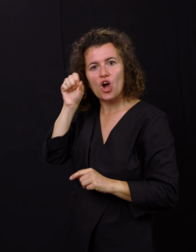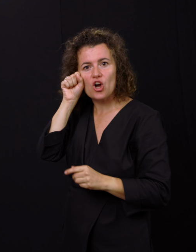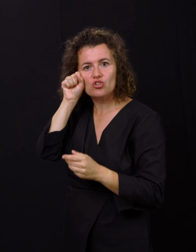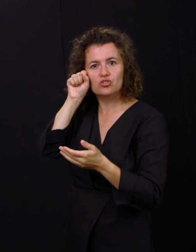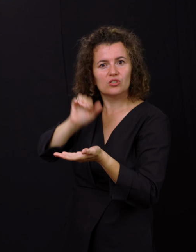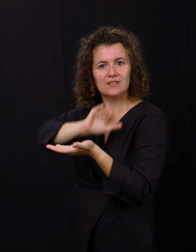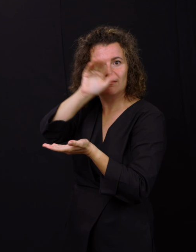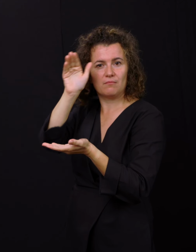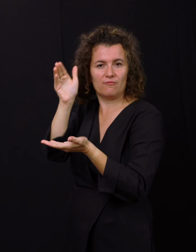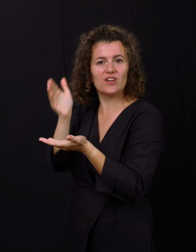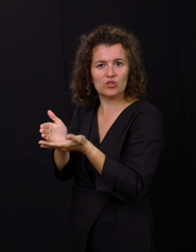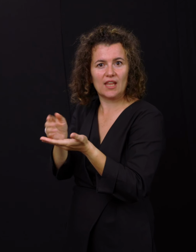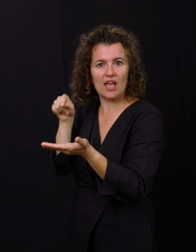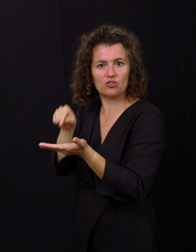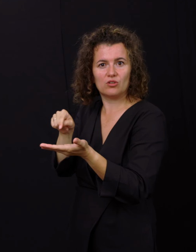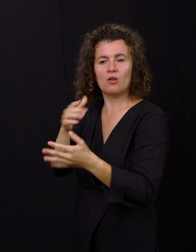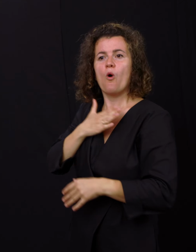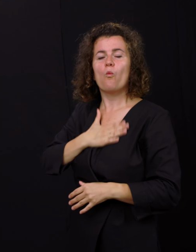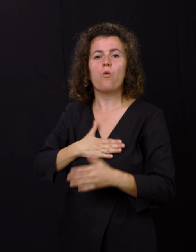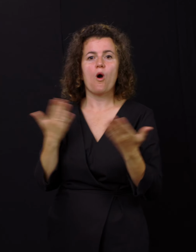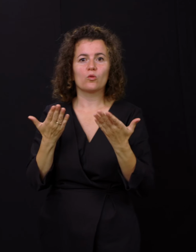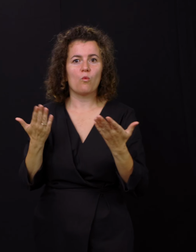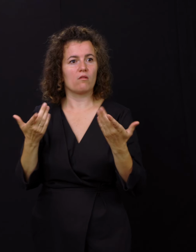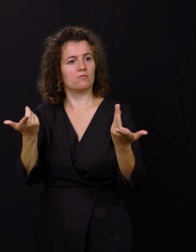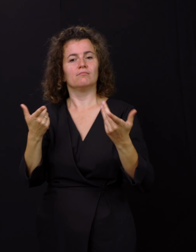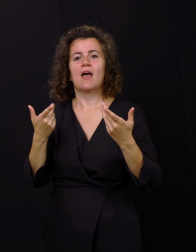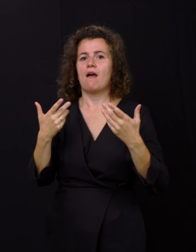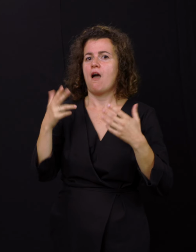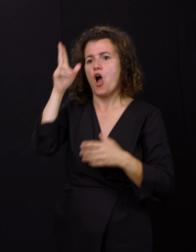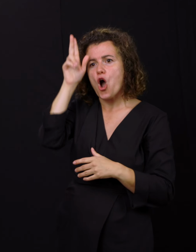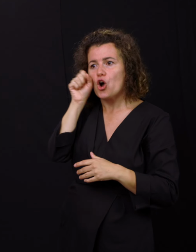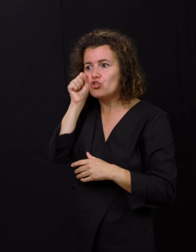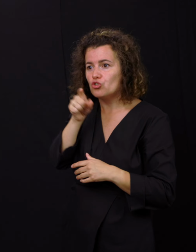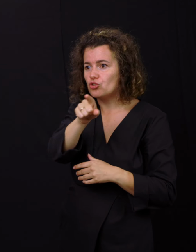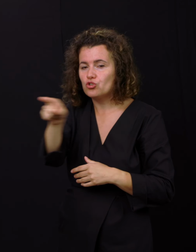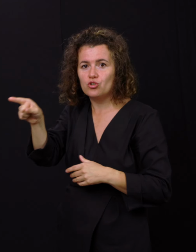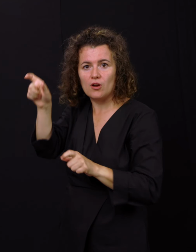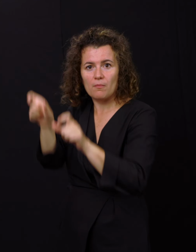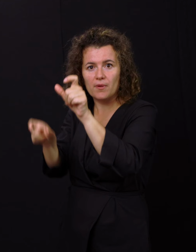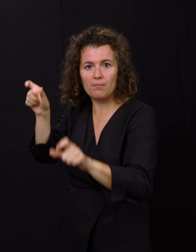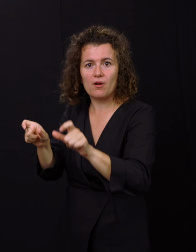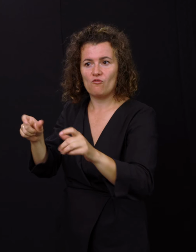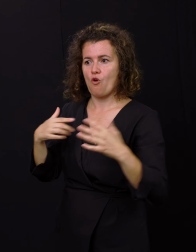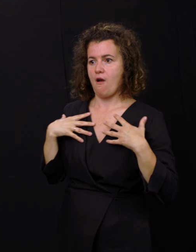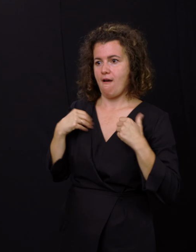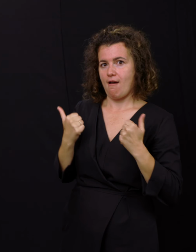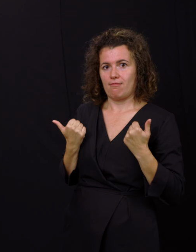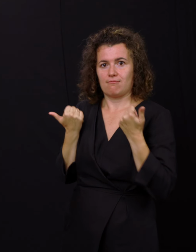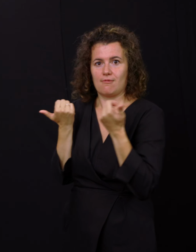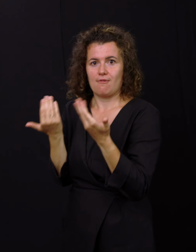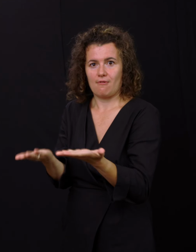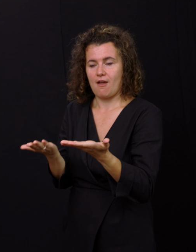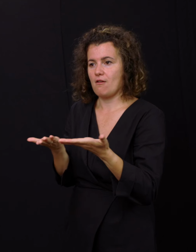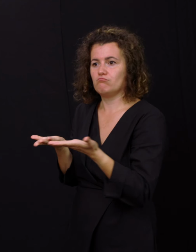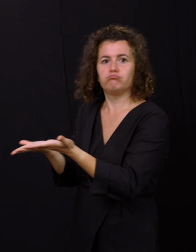and diagnosis of Usher syndrome standard of care worldwide. How would you say your research specifically contributes to this goal?